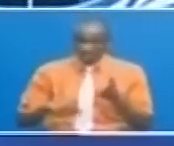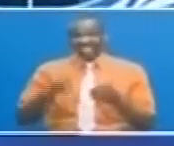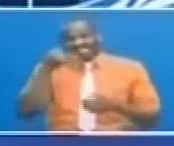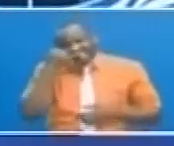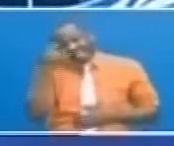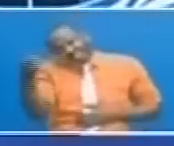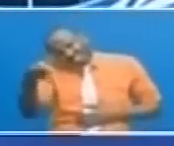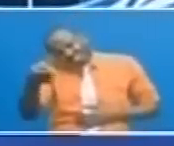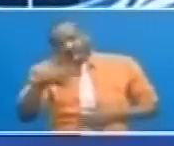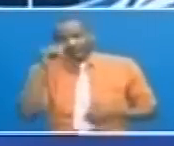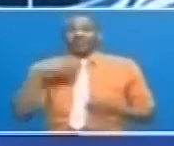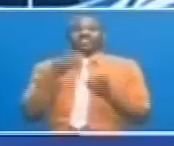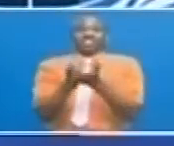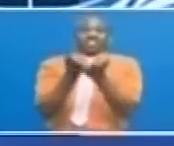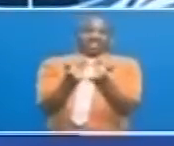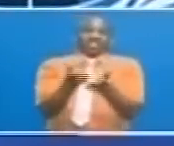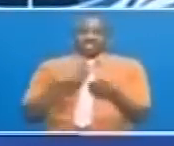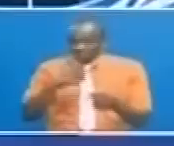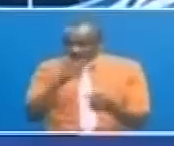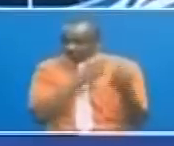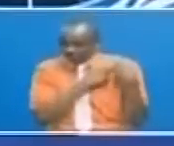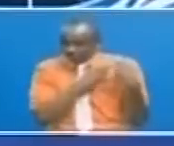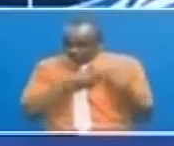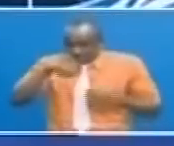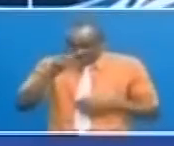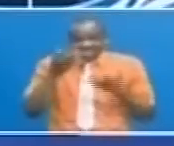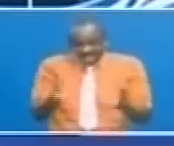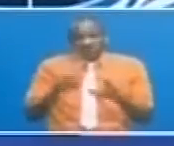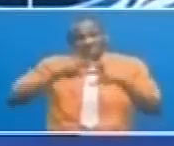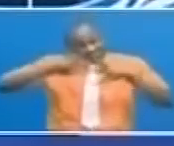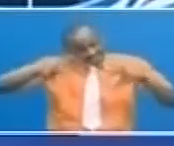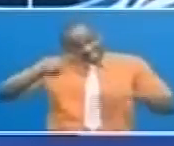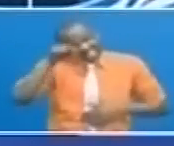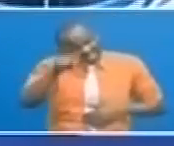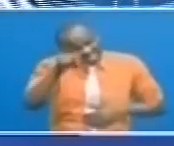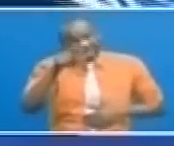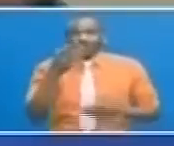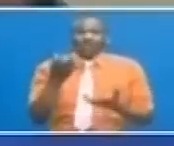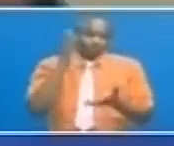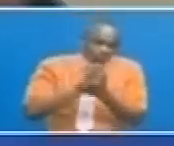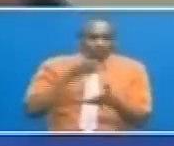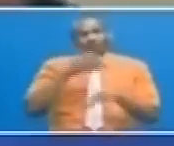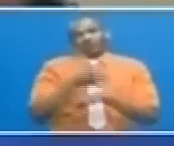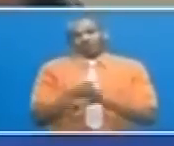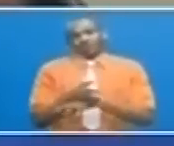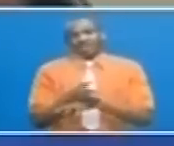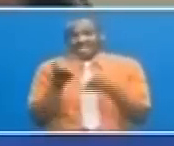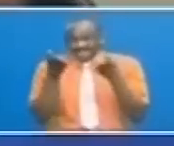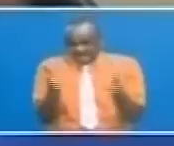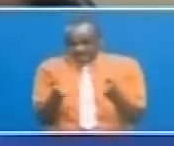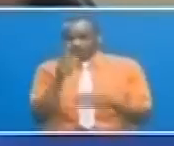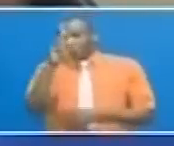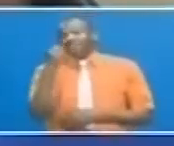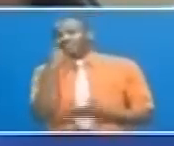were also seized in the vessel, saying responsible authorities are currently investigating the claims. The continental body,